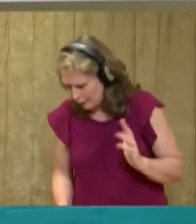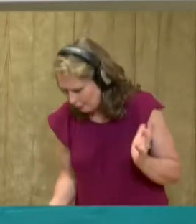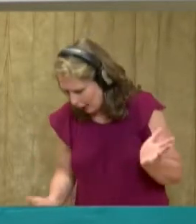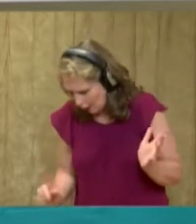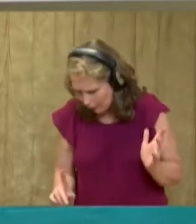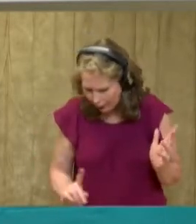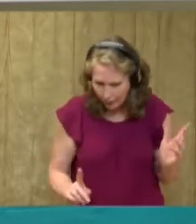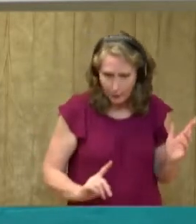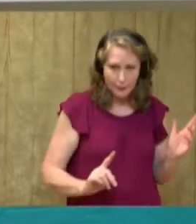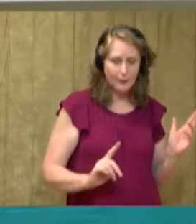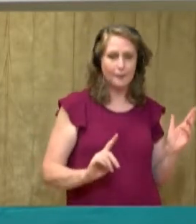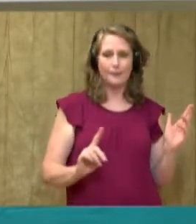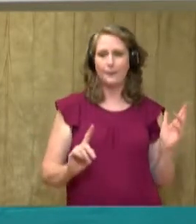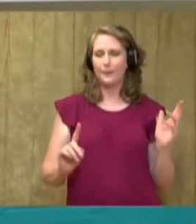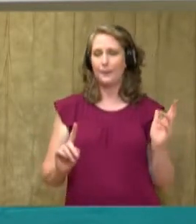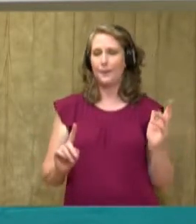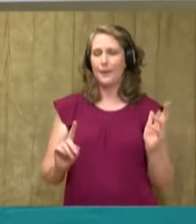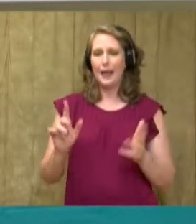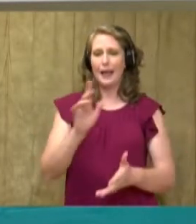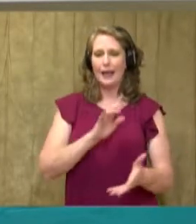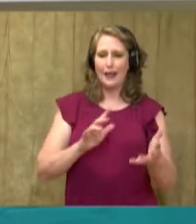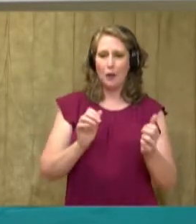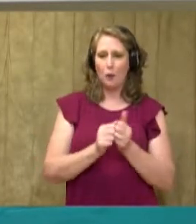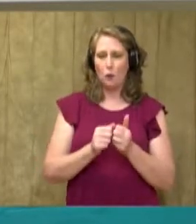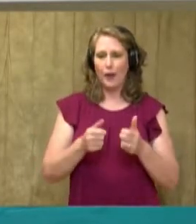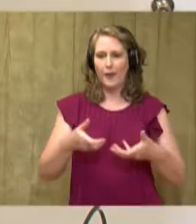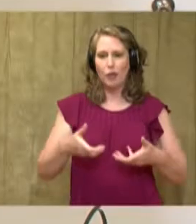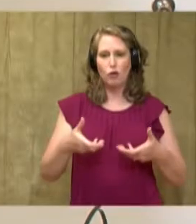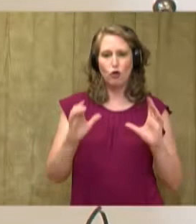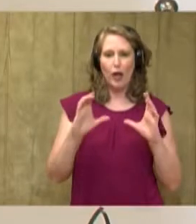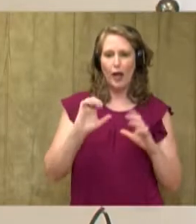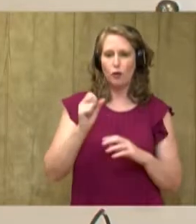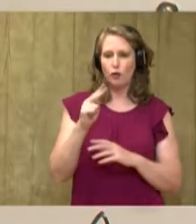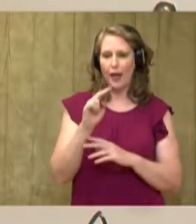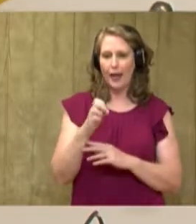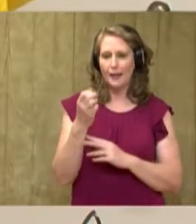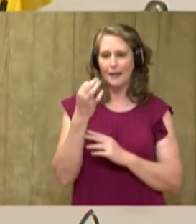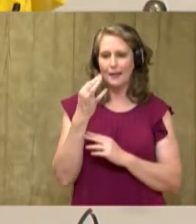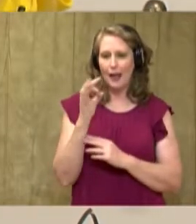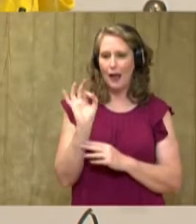go. Cloudy with a chance of,